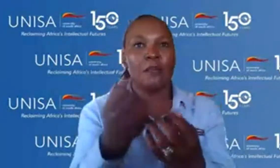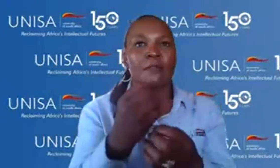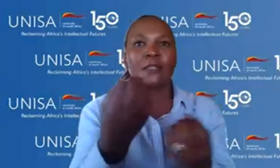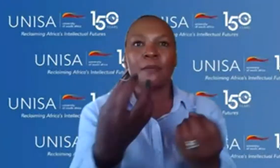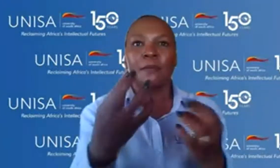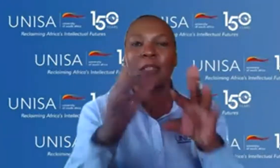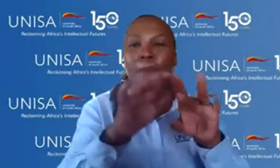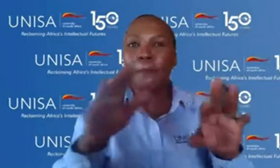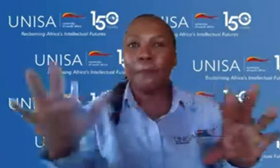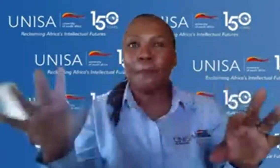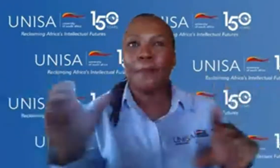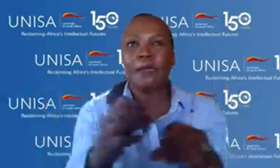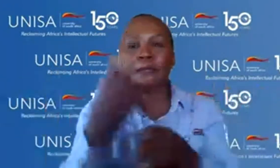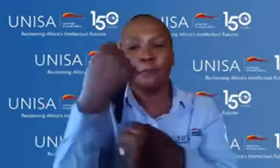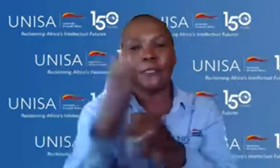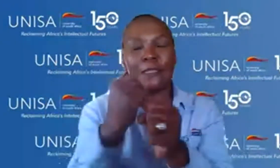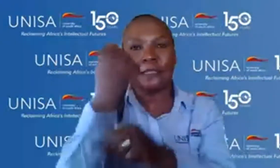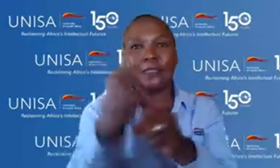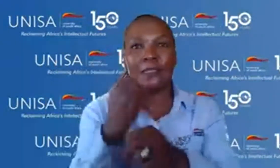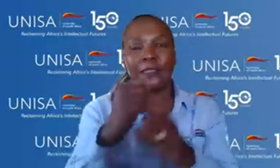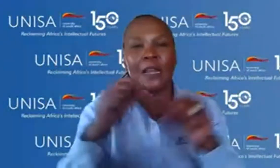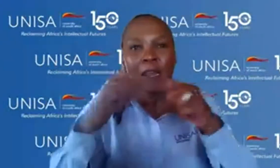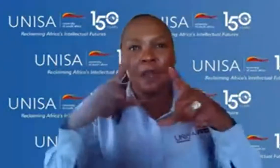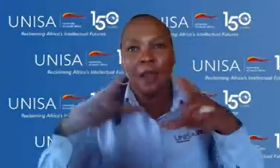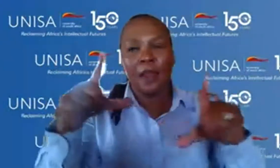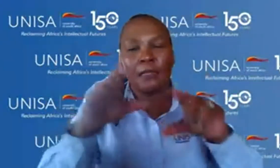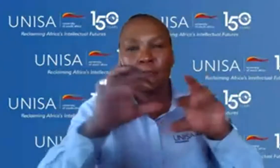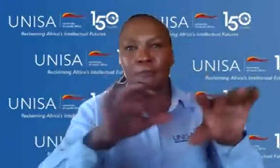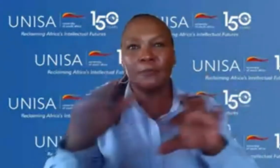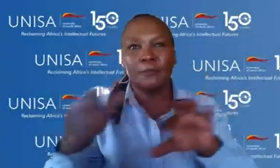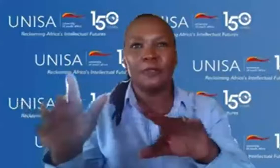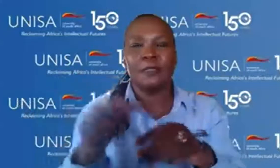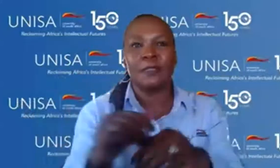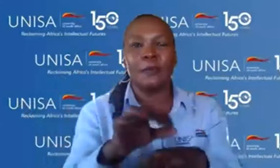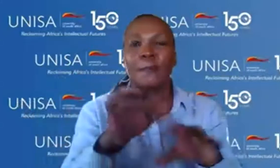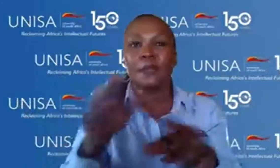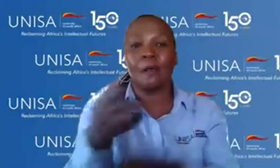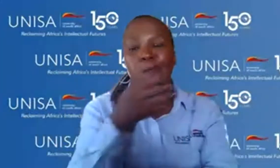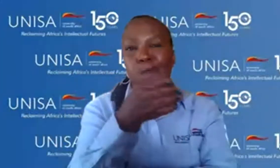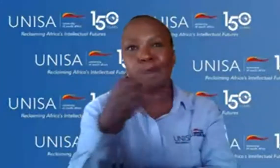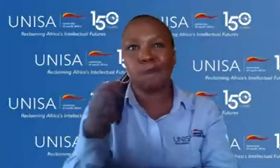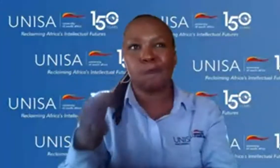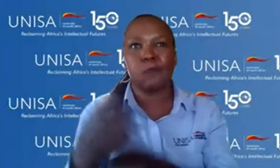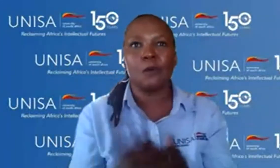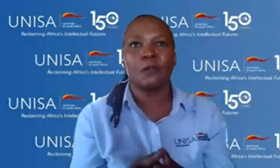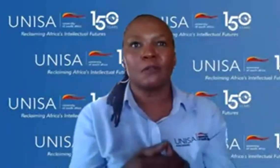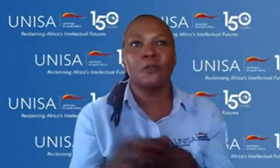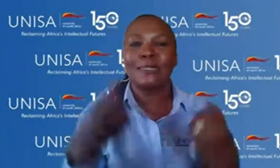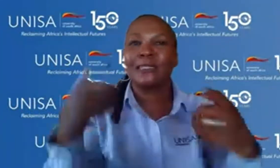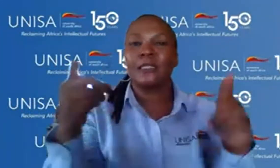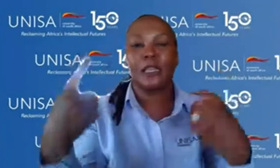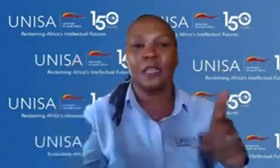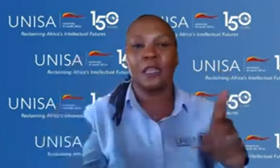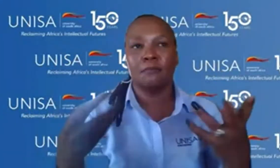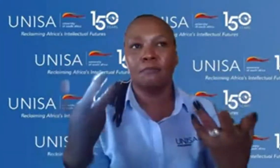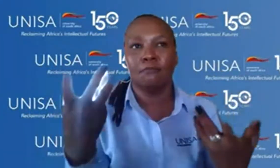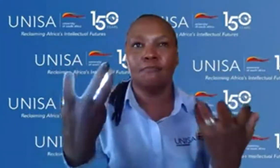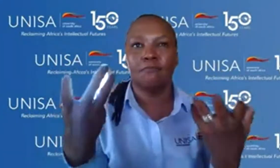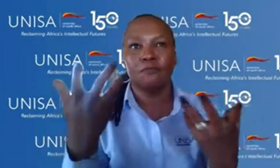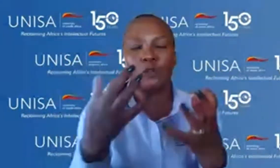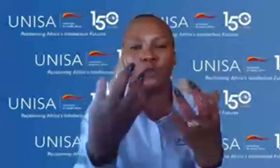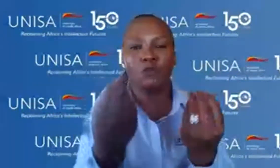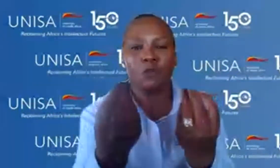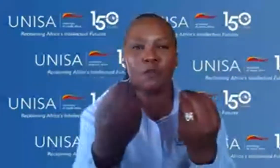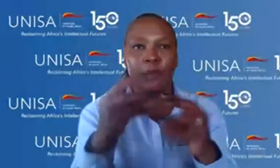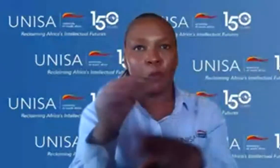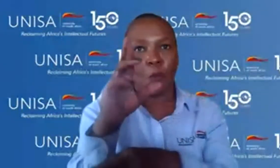there. We've got large print A3 printers in there. We've got various other software that will